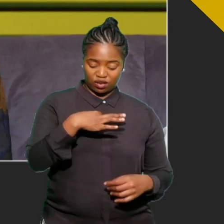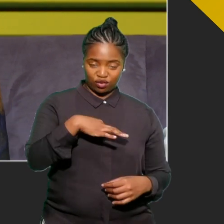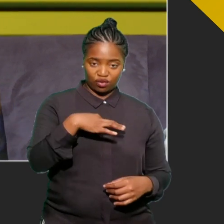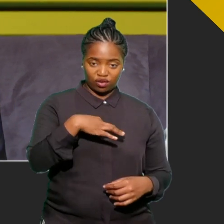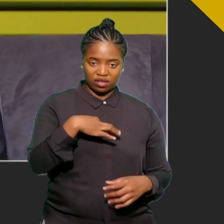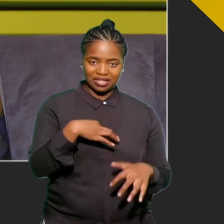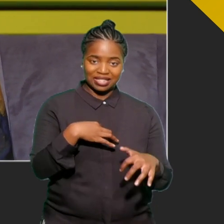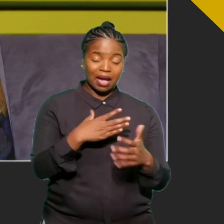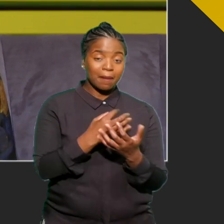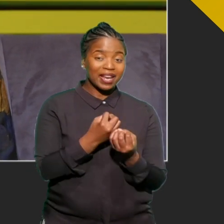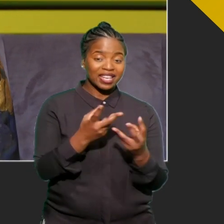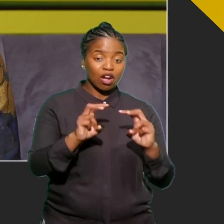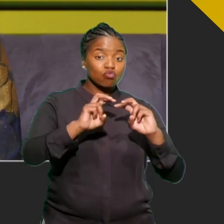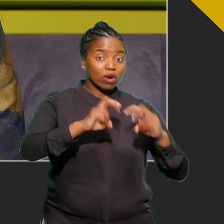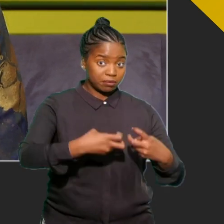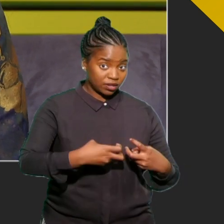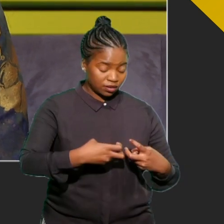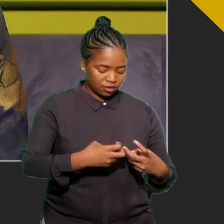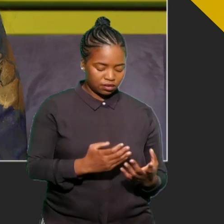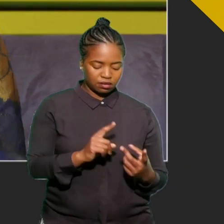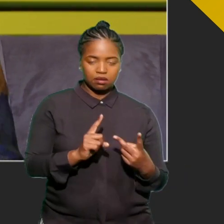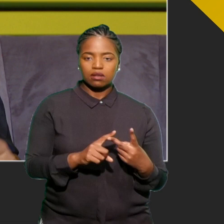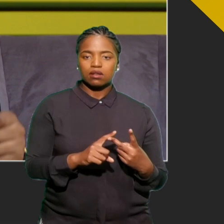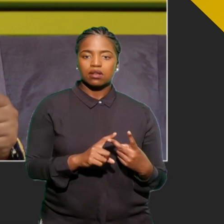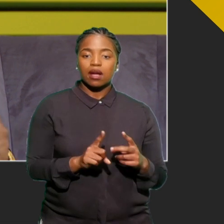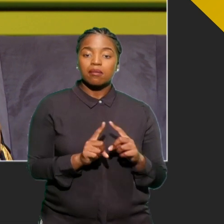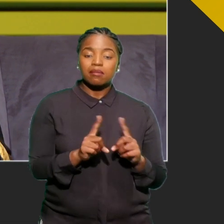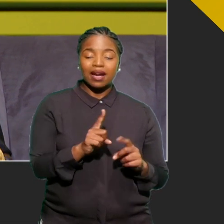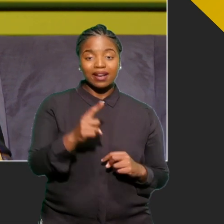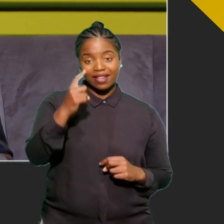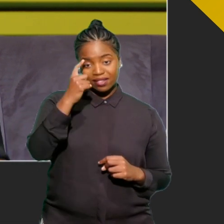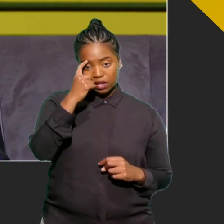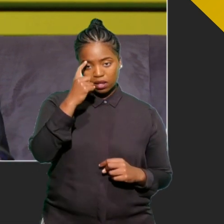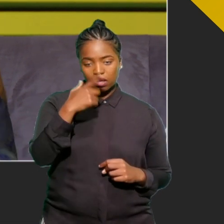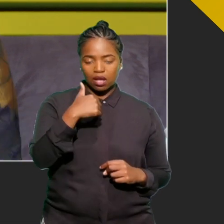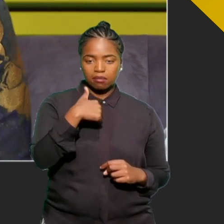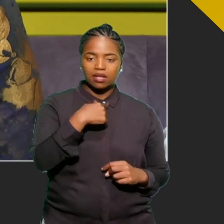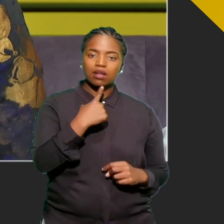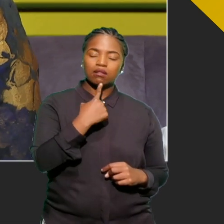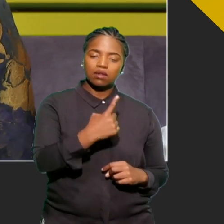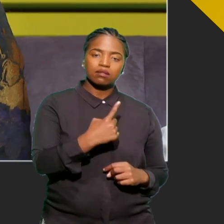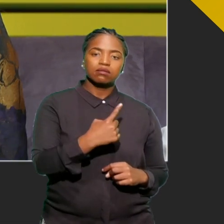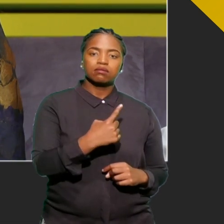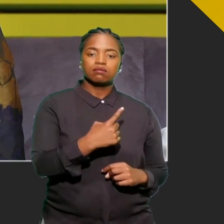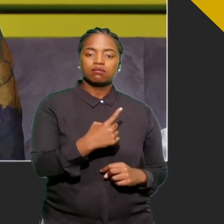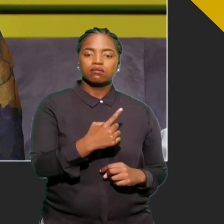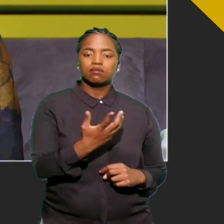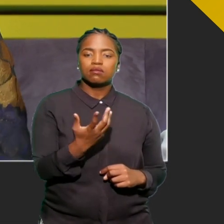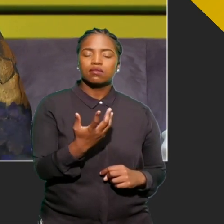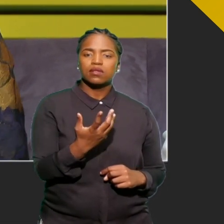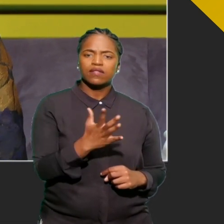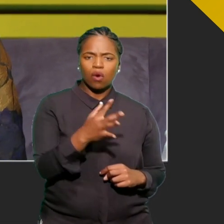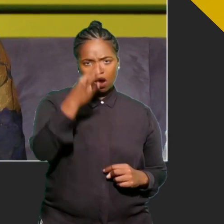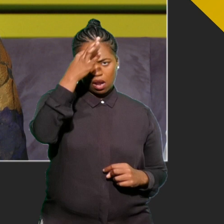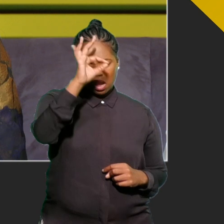kids are raped. Many of them are raped. But I think I will acknowledge and give credit to